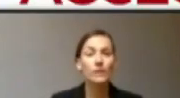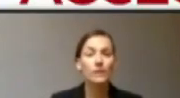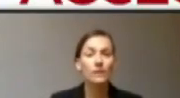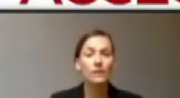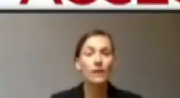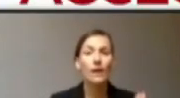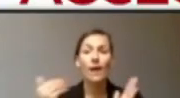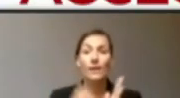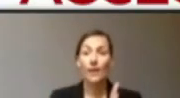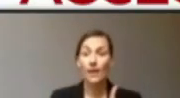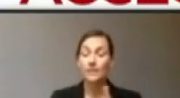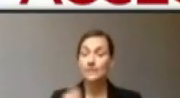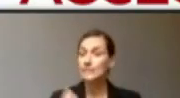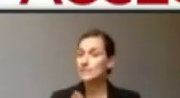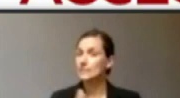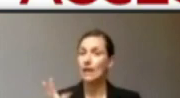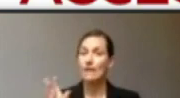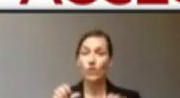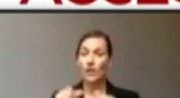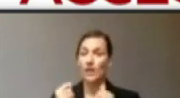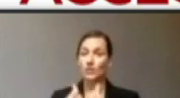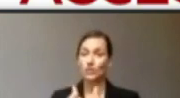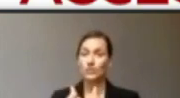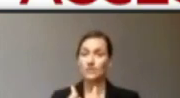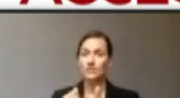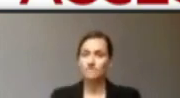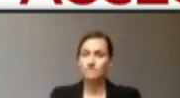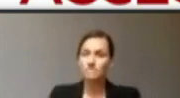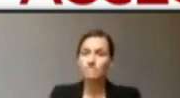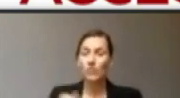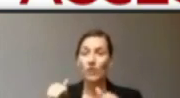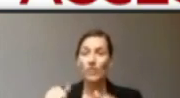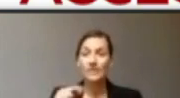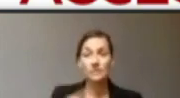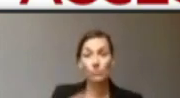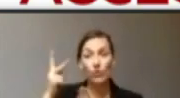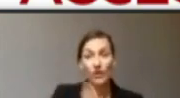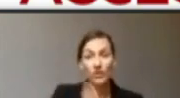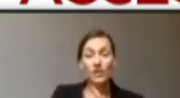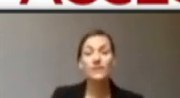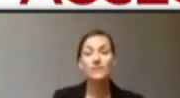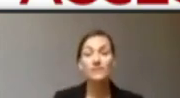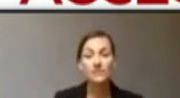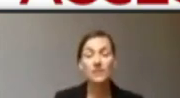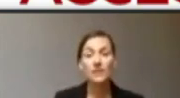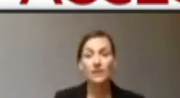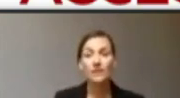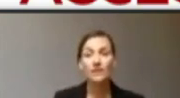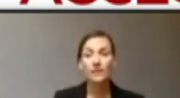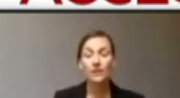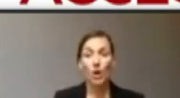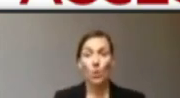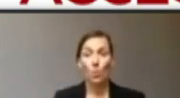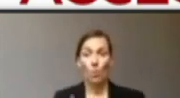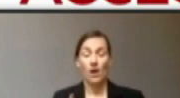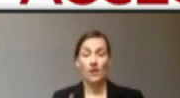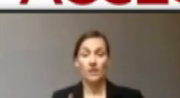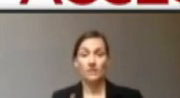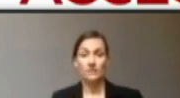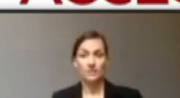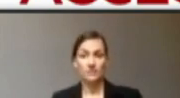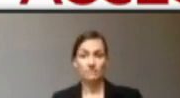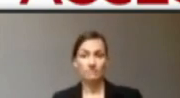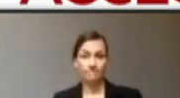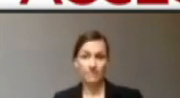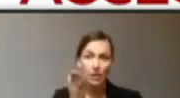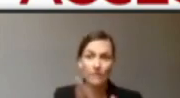Again, there's a number of agencies working with us on this project. It's one intervention, and we kind of think about